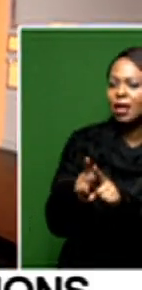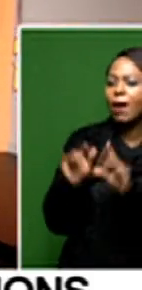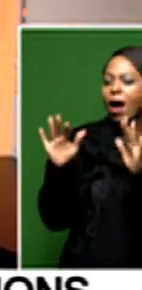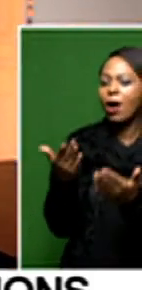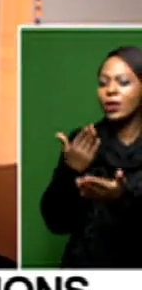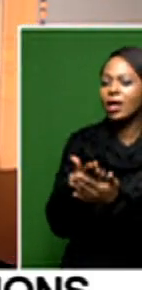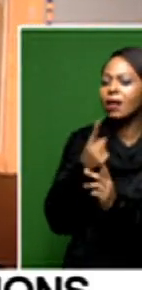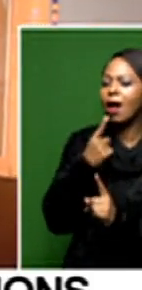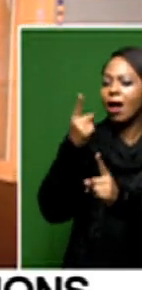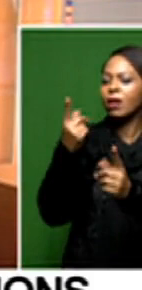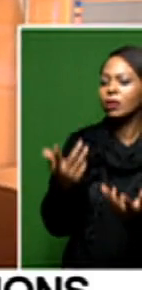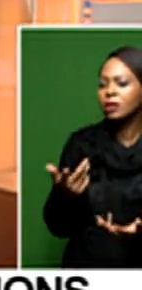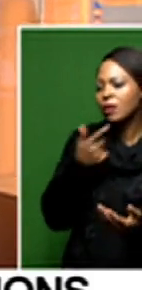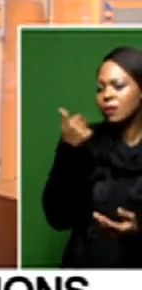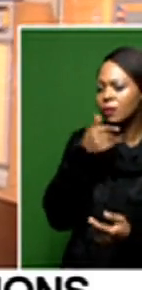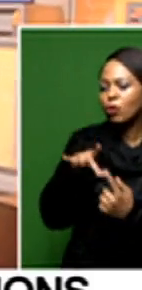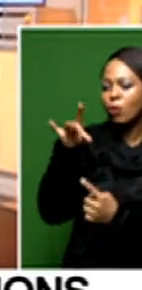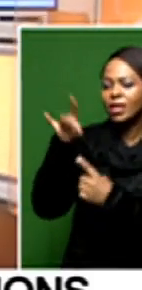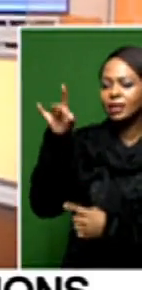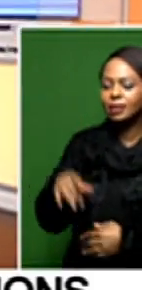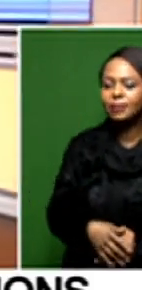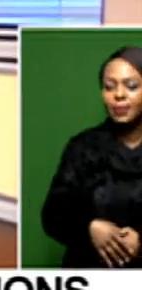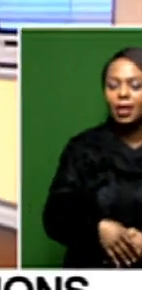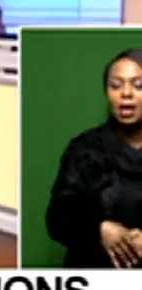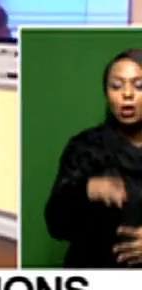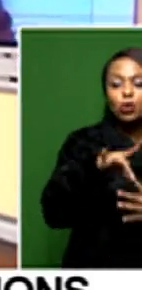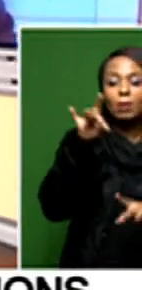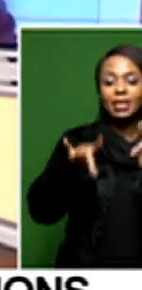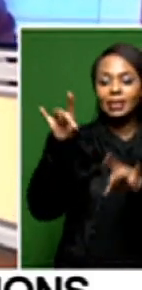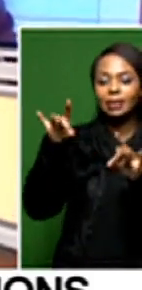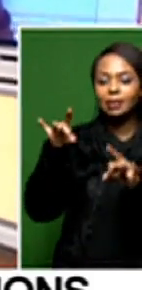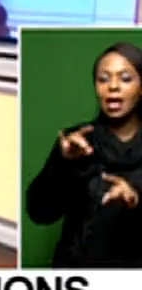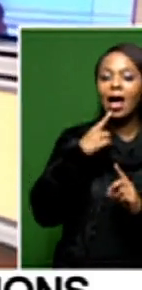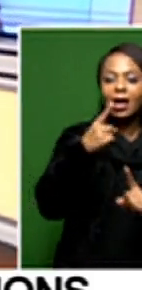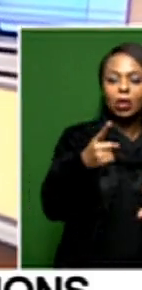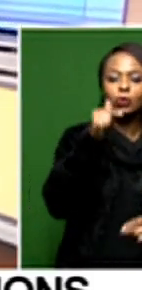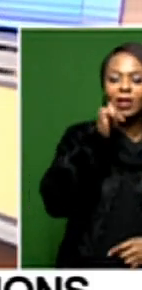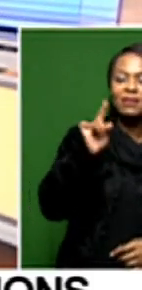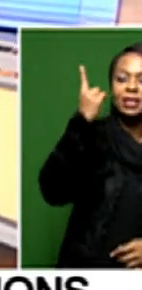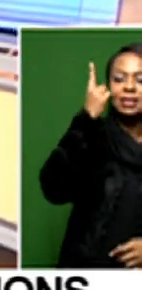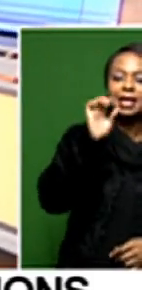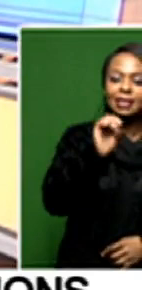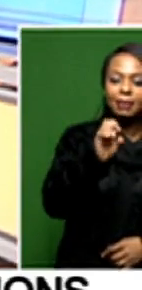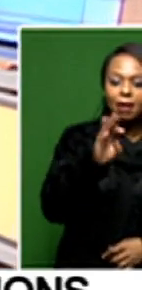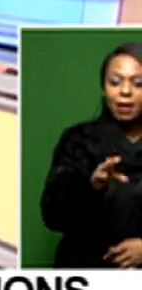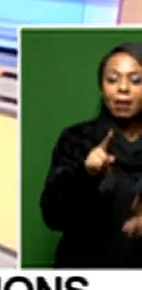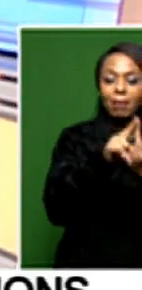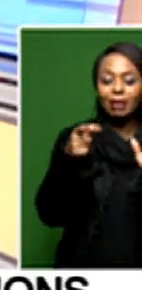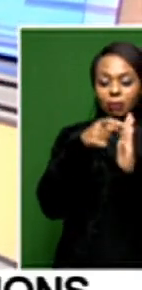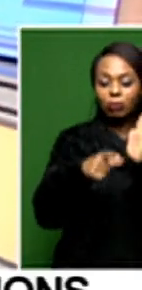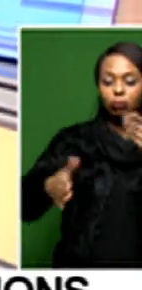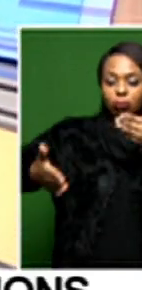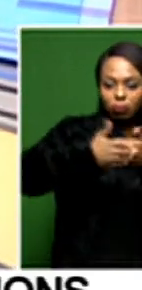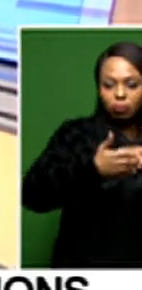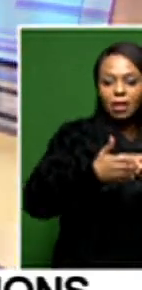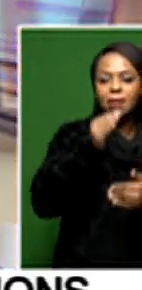the nominees announced? The nominees will be announced on the 1st of September. Okay. So once the entries close, it's the vetting, it's